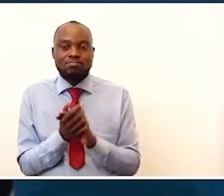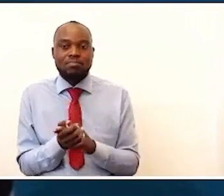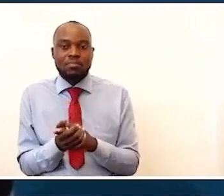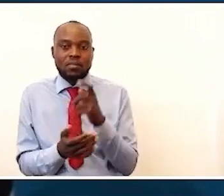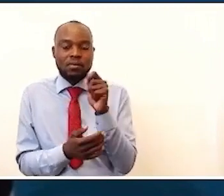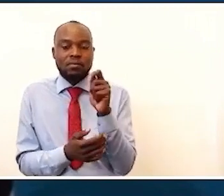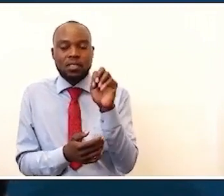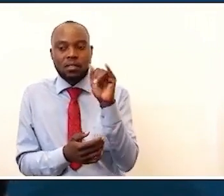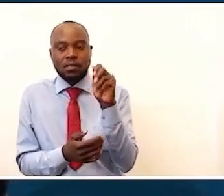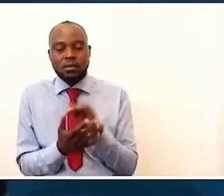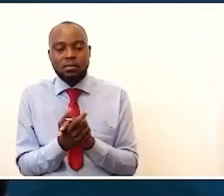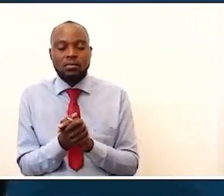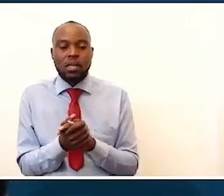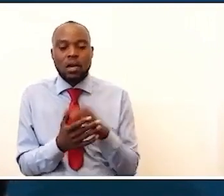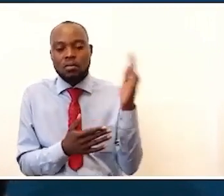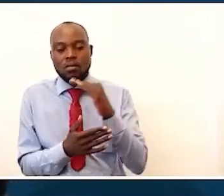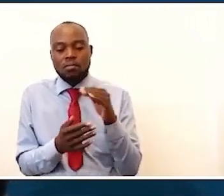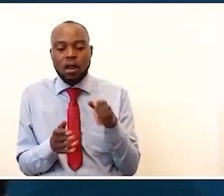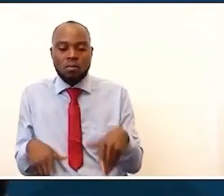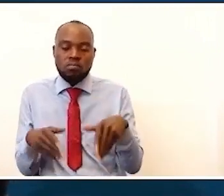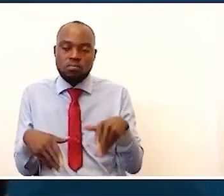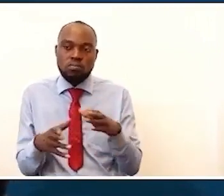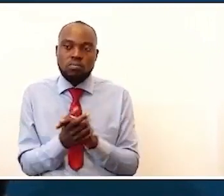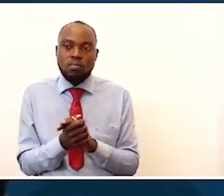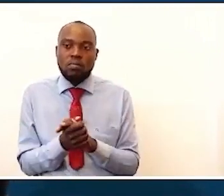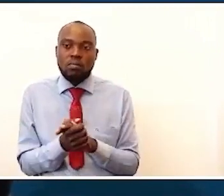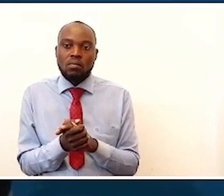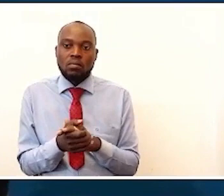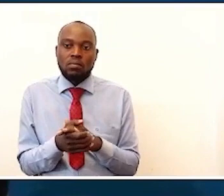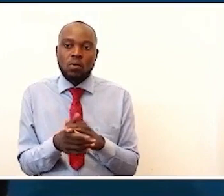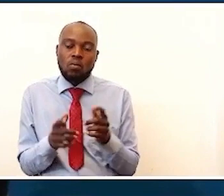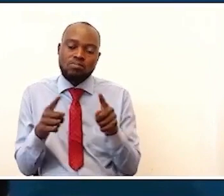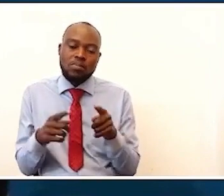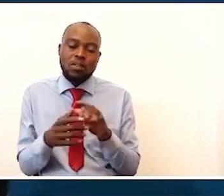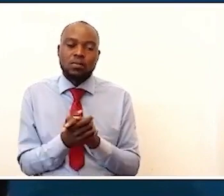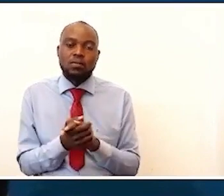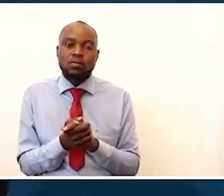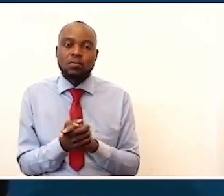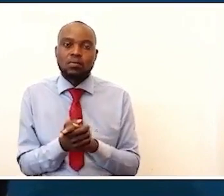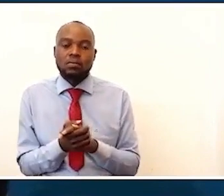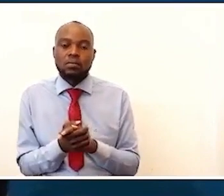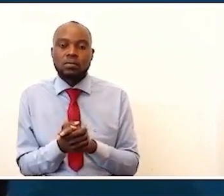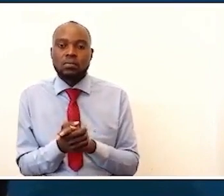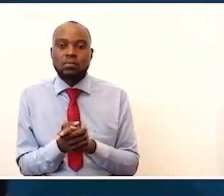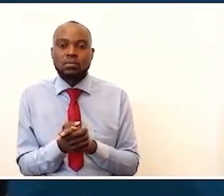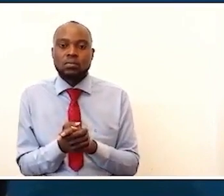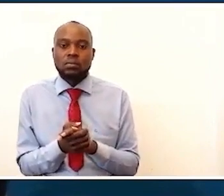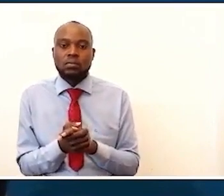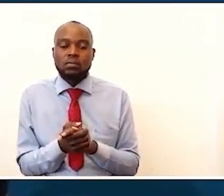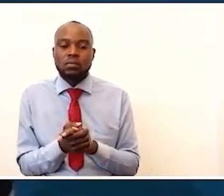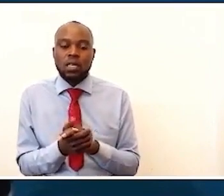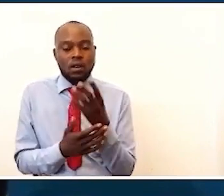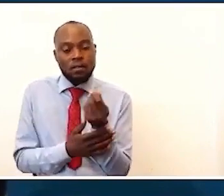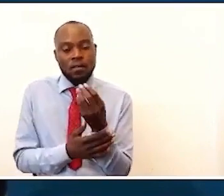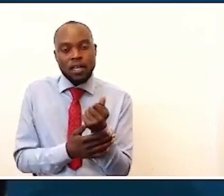taxation, new and upcoming ways like on digital tax, new and upcoming ways on illicit financial